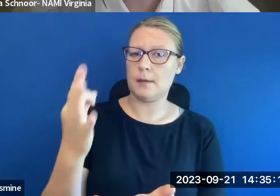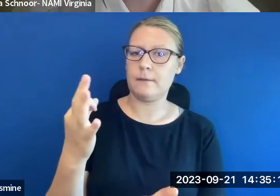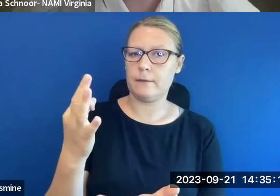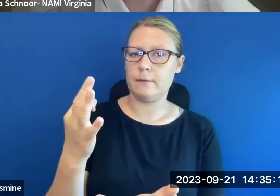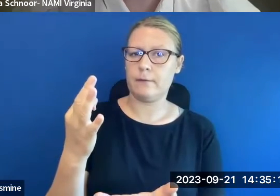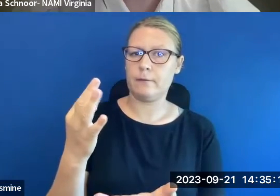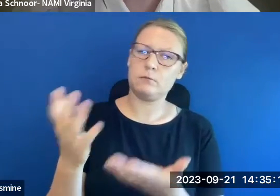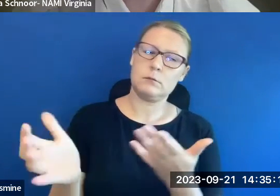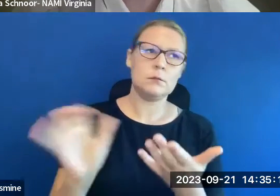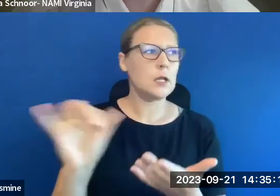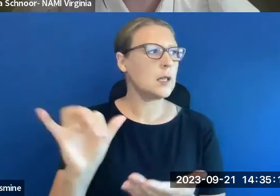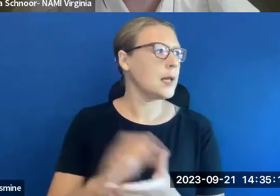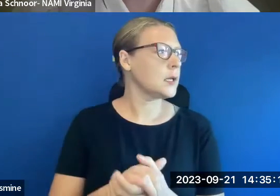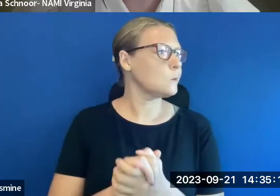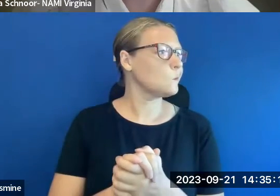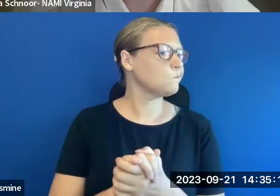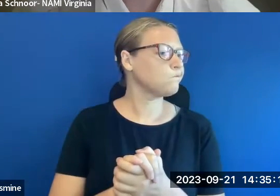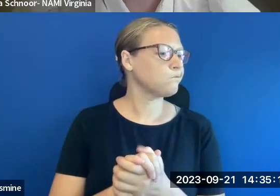some of our more